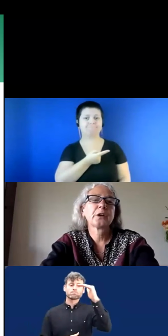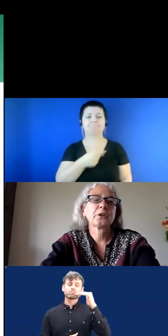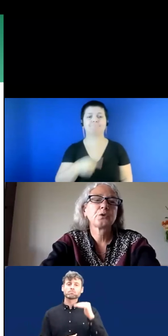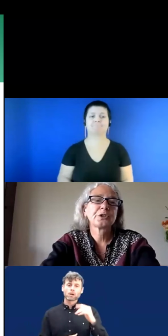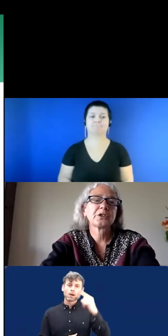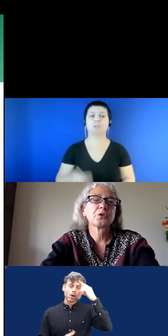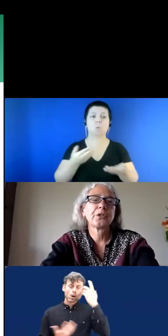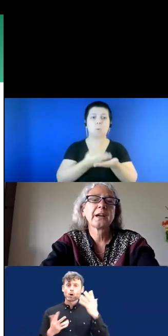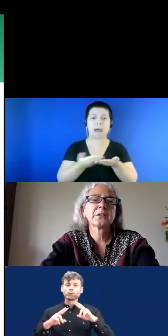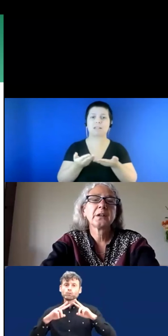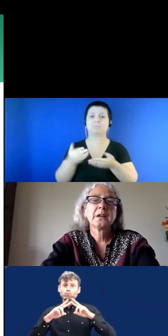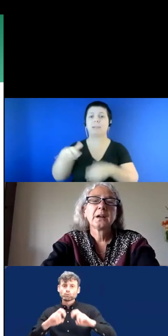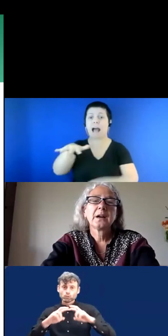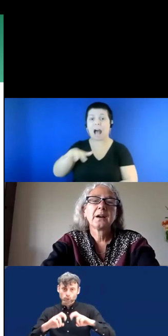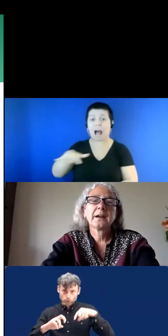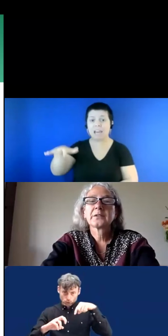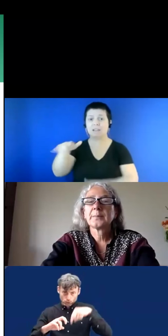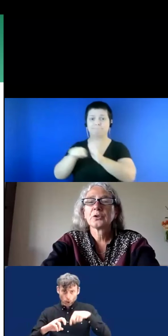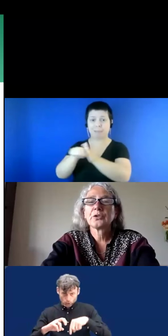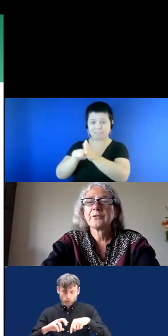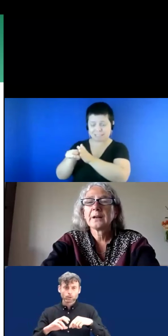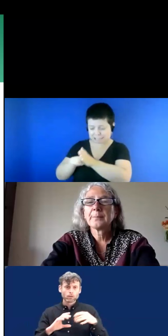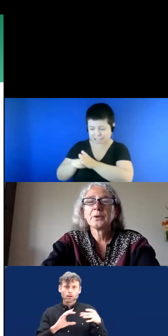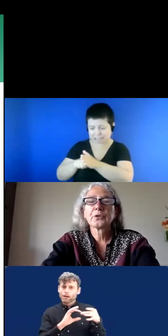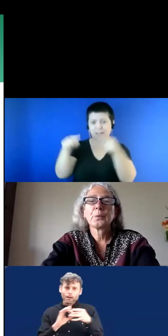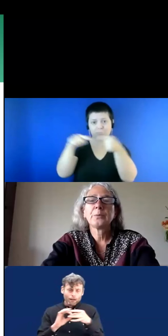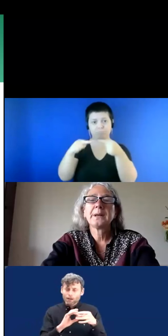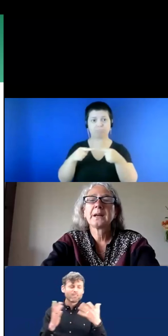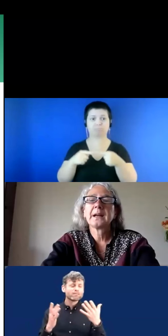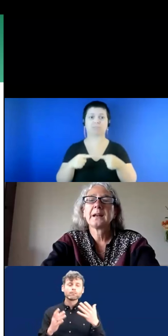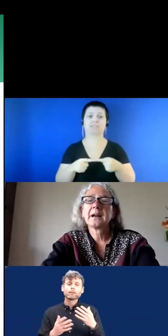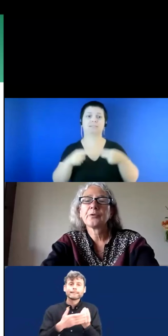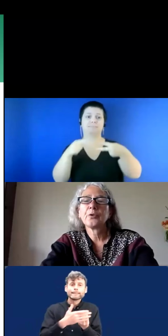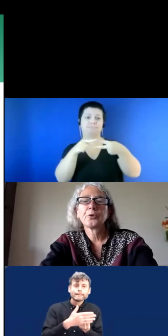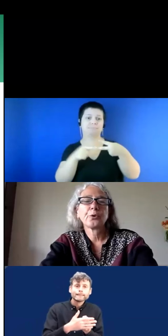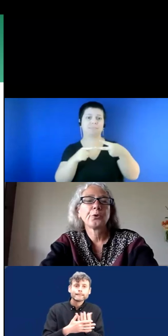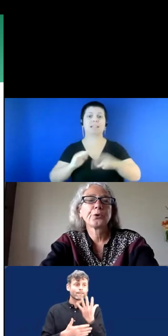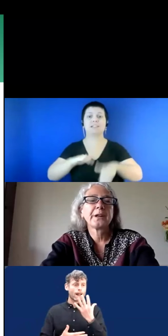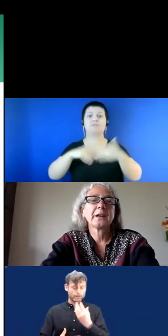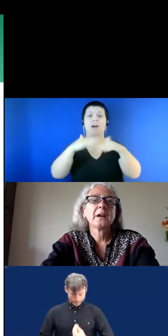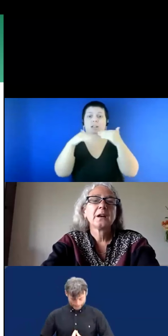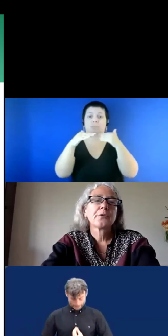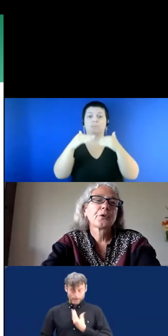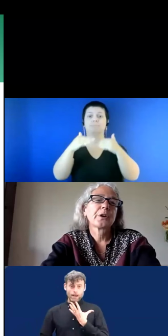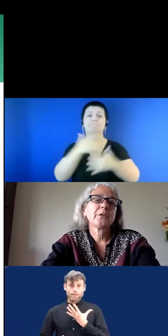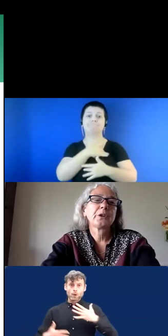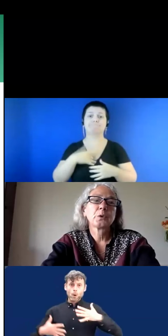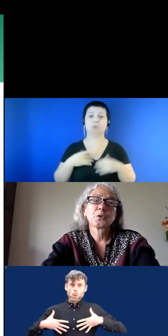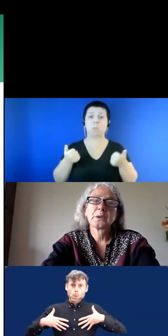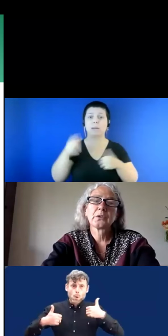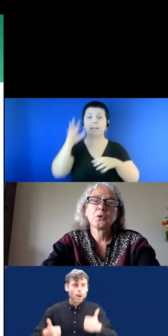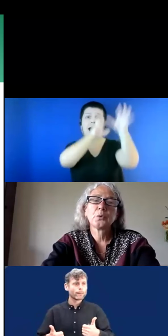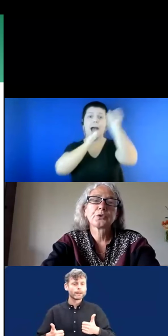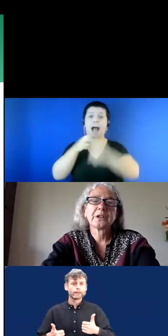have 2 sessions on that. And it's about development, well-being and lifelong learning for